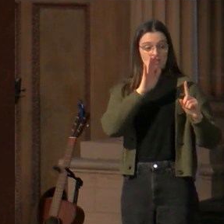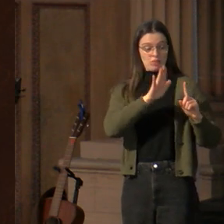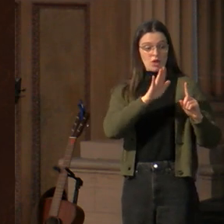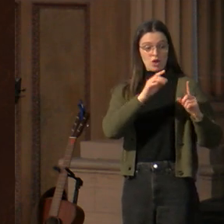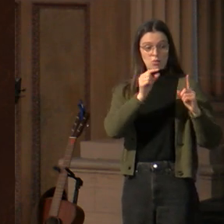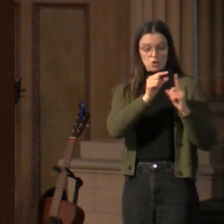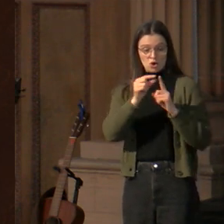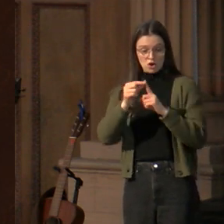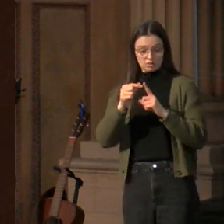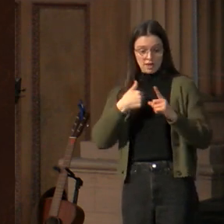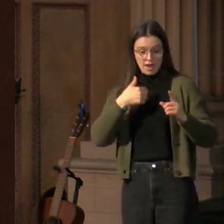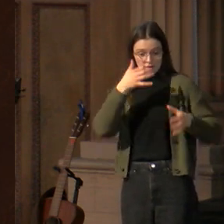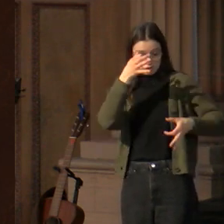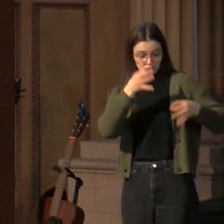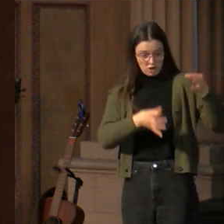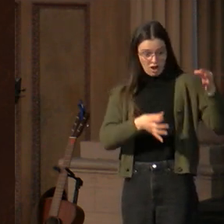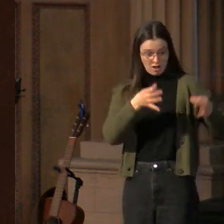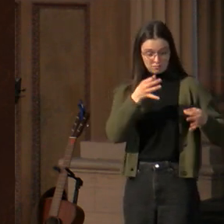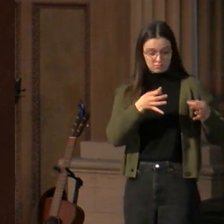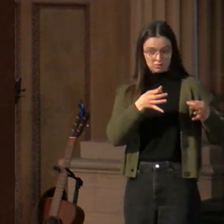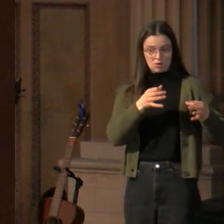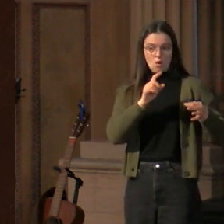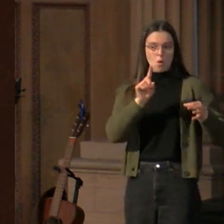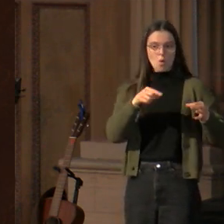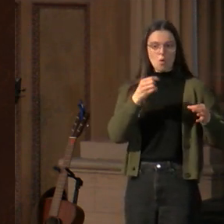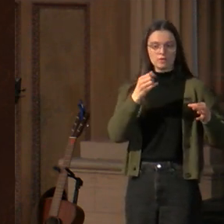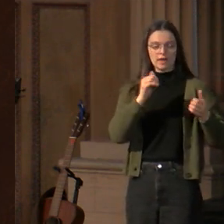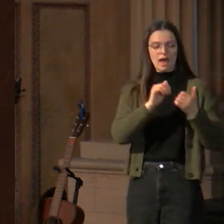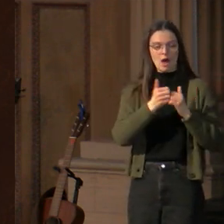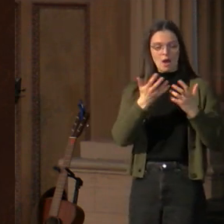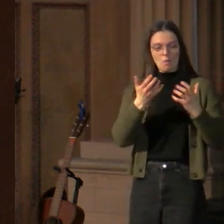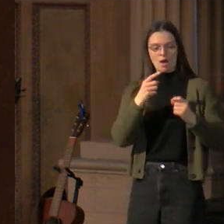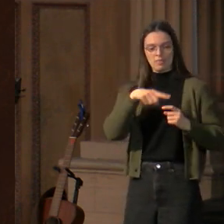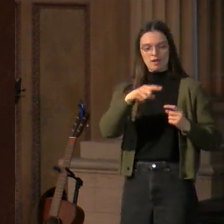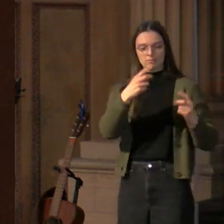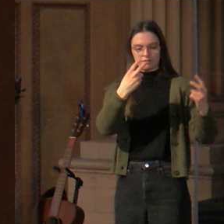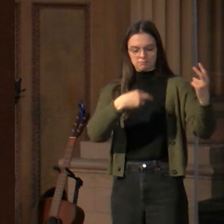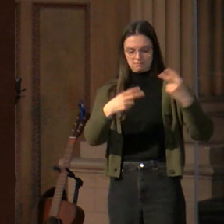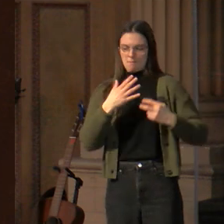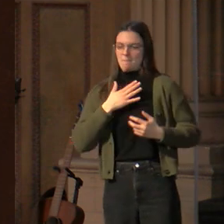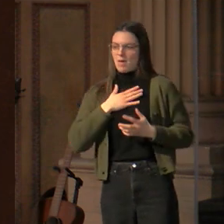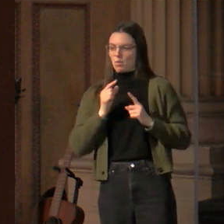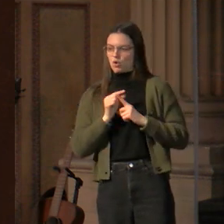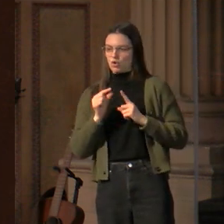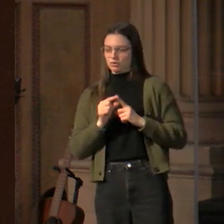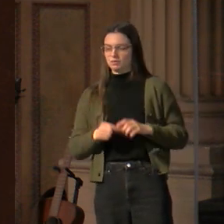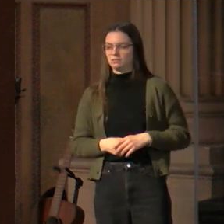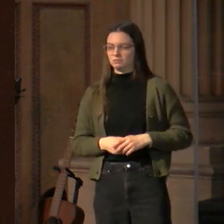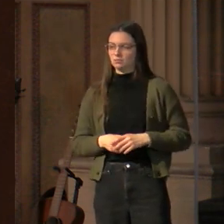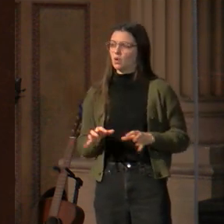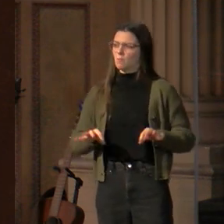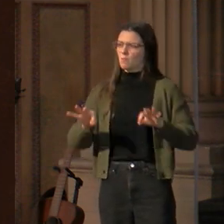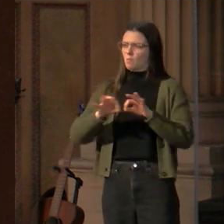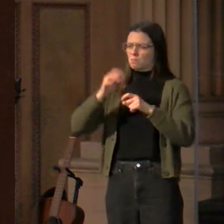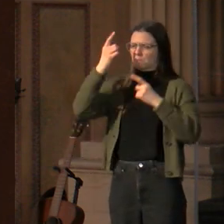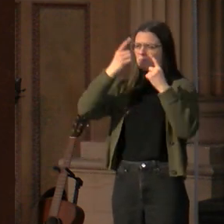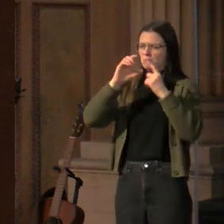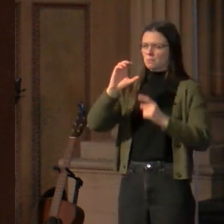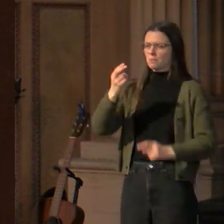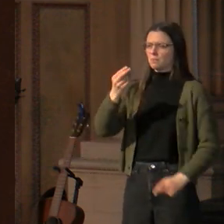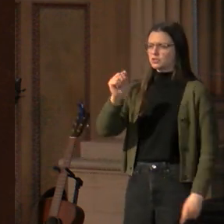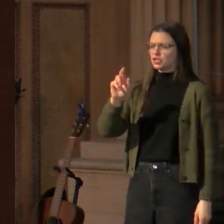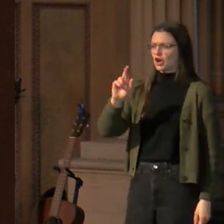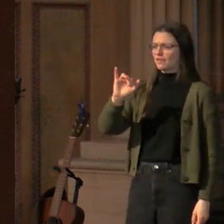So to obey this command when it comes to judging the words of others, we have to recover the old principle of charity. And this